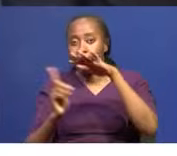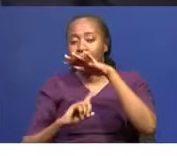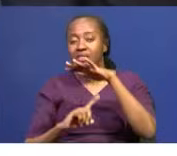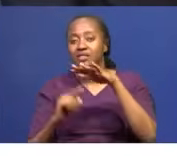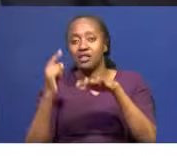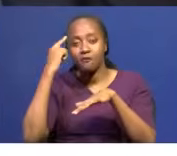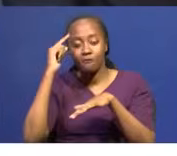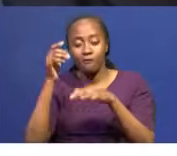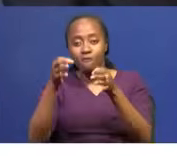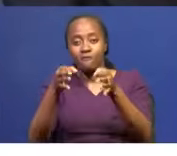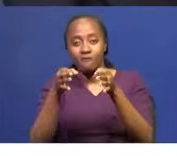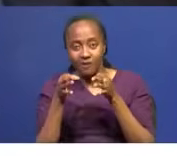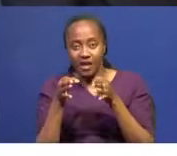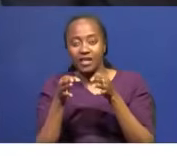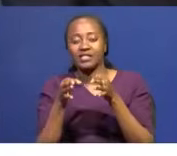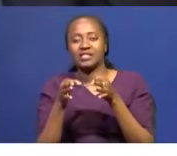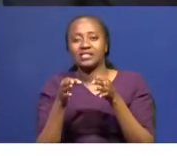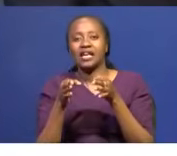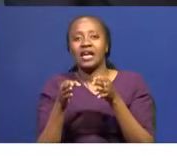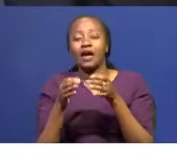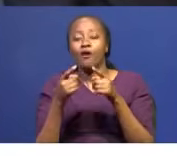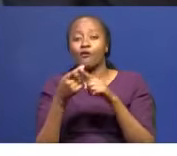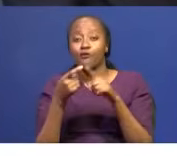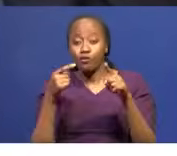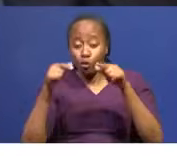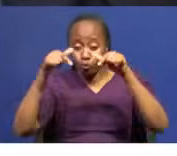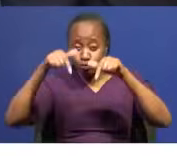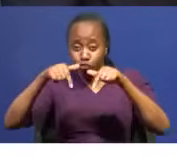Finance, that effective from